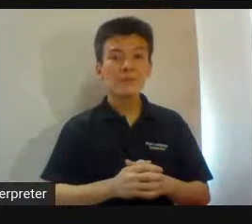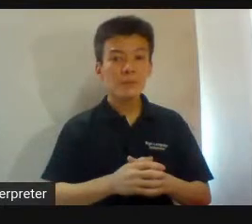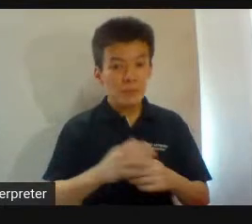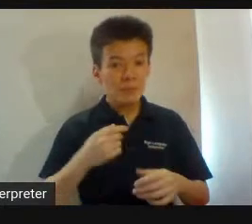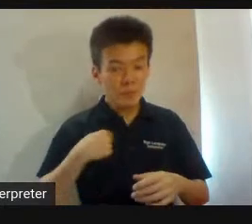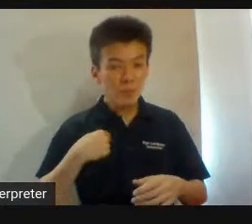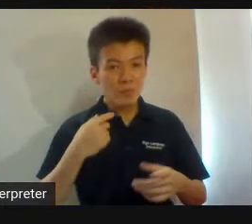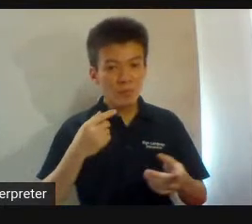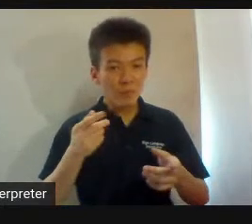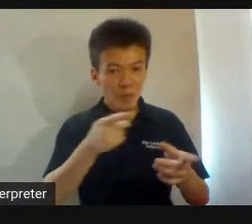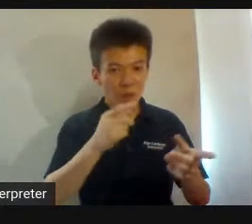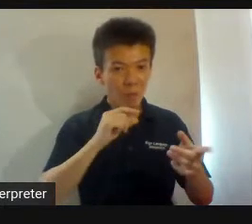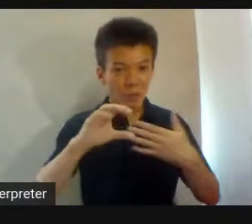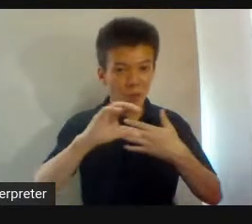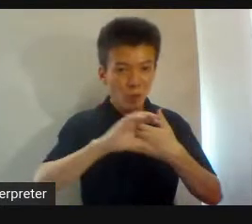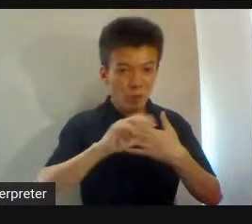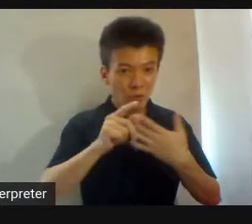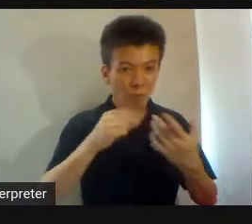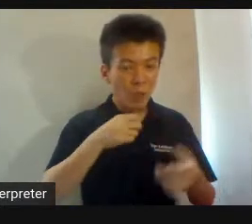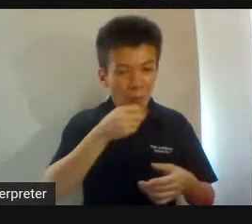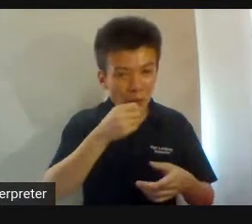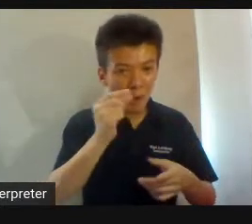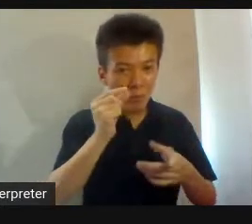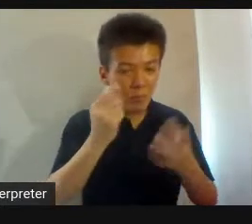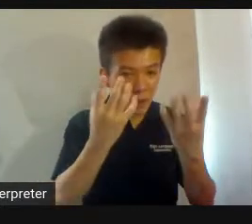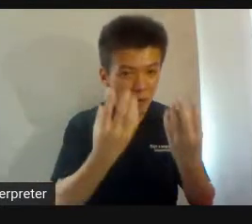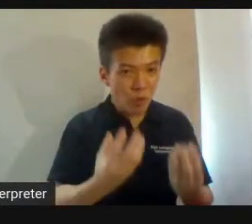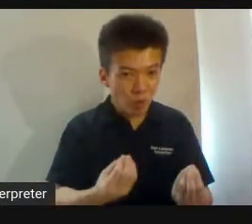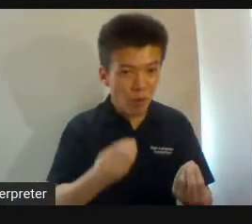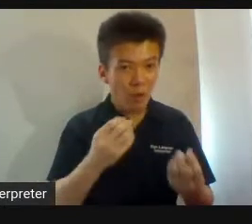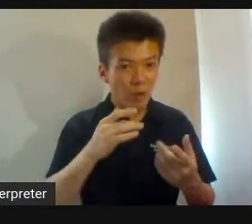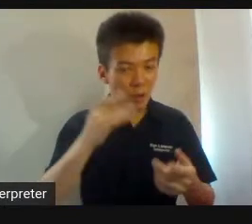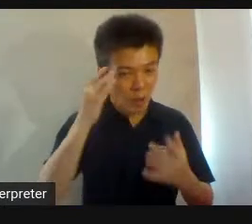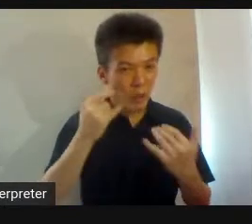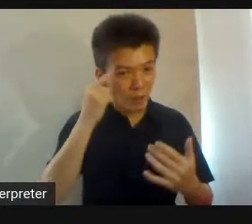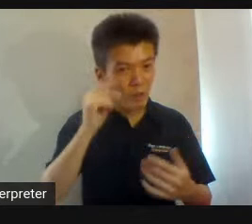I'm going to come a little bit closer. I think my mic's been a bit soft. Hopefully that's a little bit better.